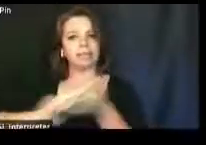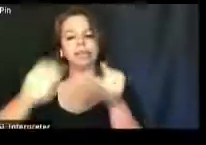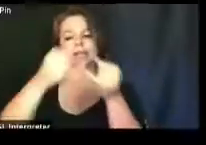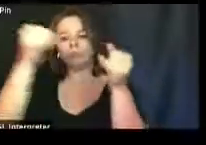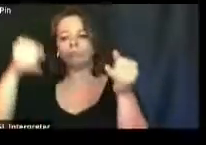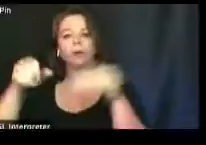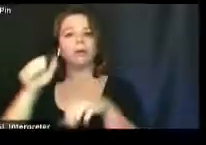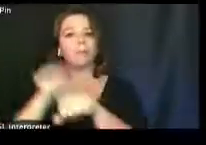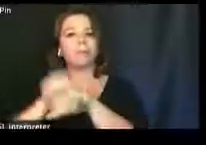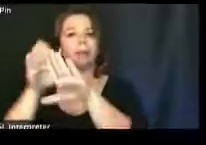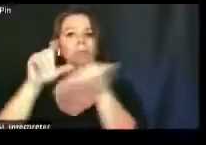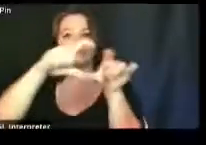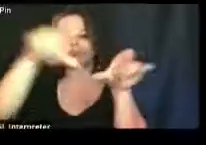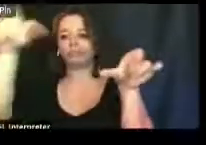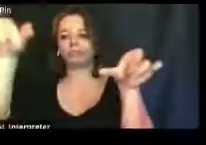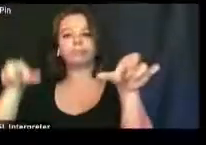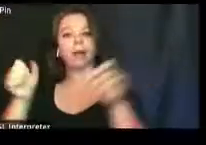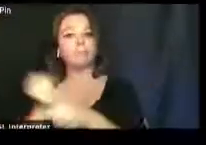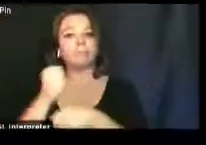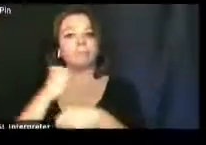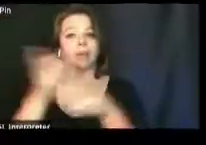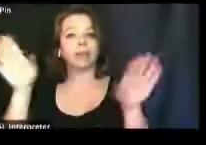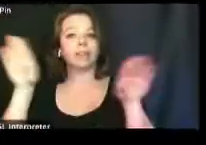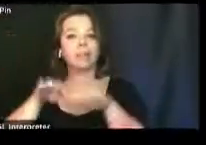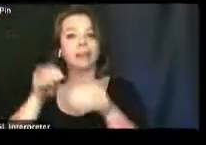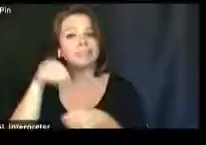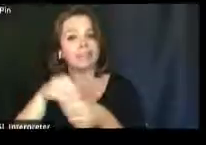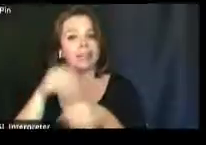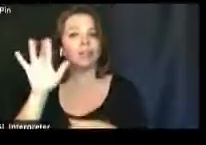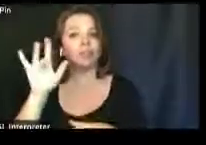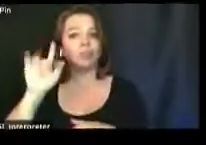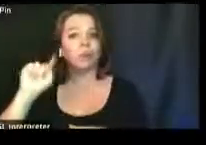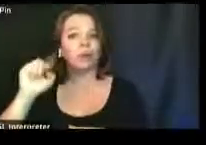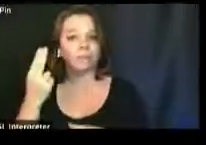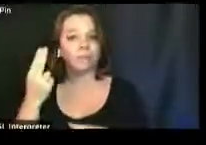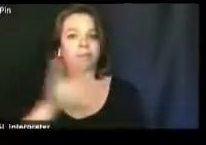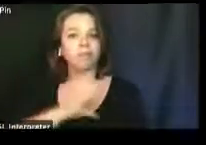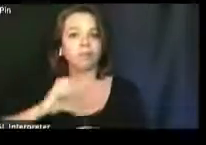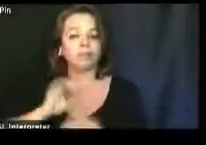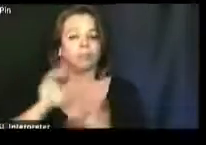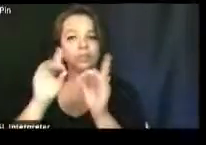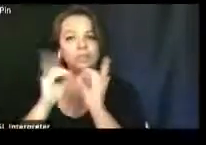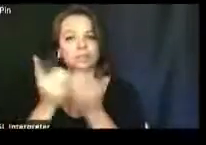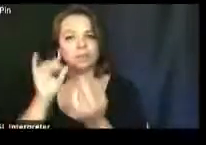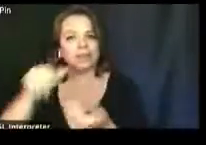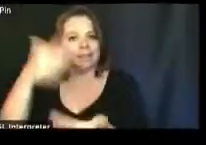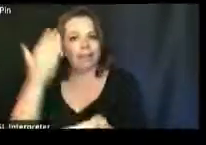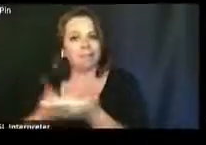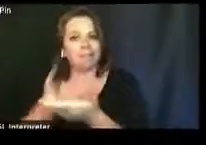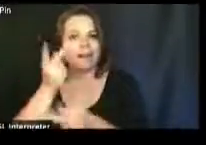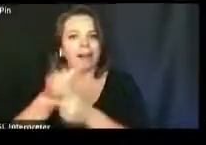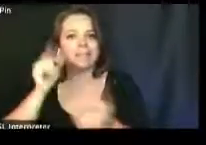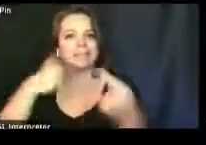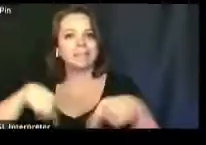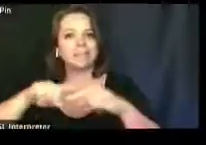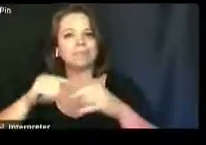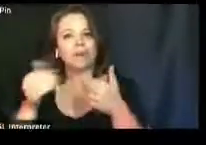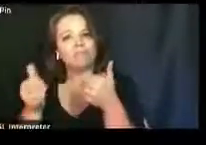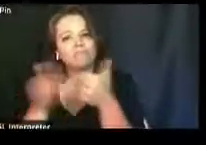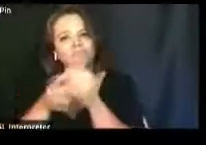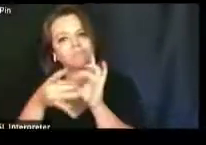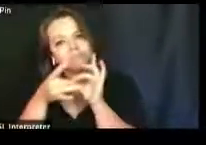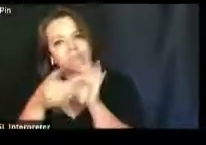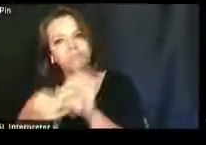valleys in the 25th Congressional District. This fact alone is what keeps us close-knit,